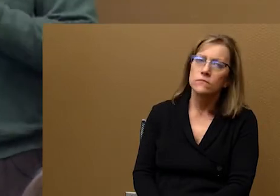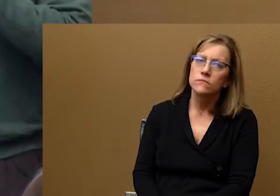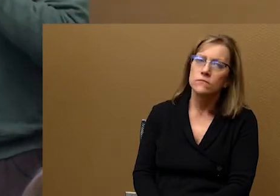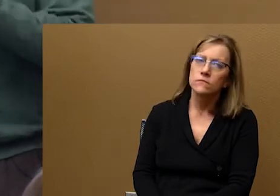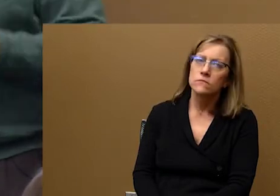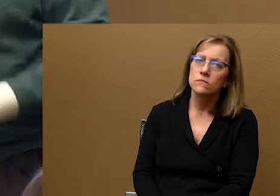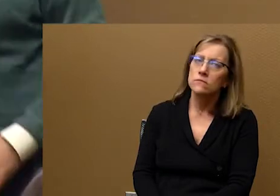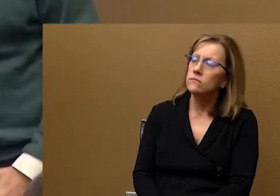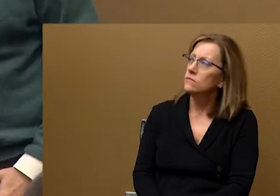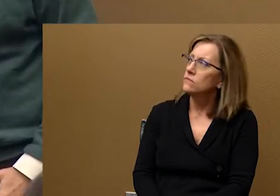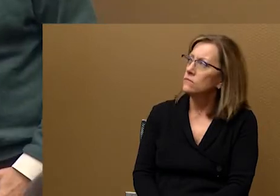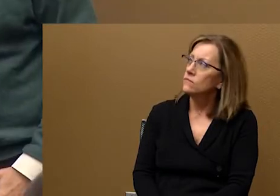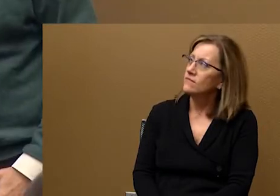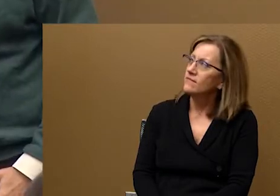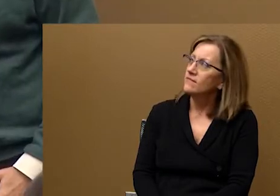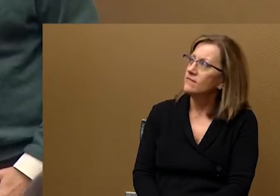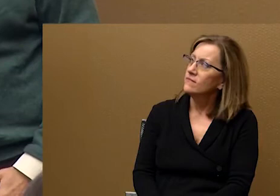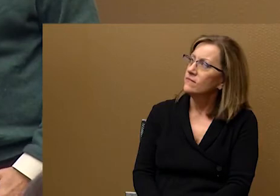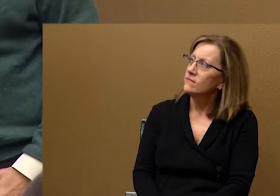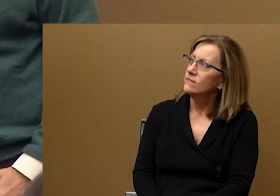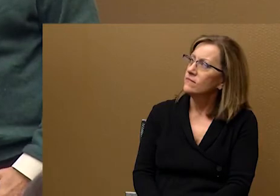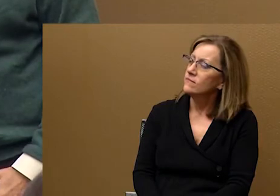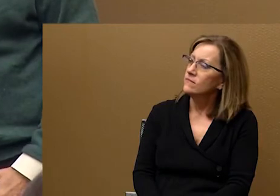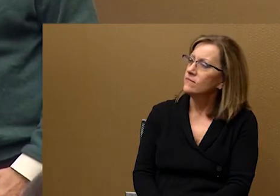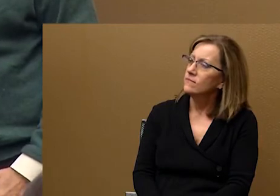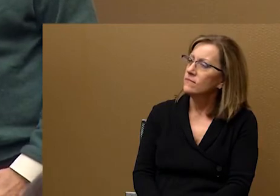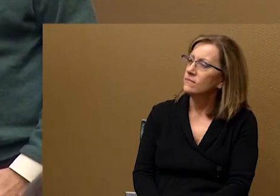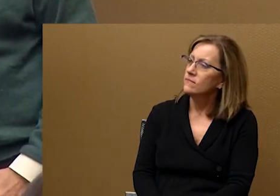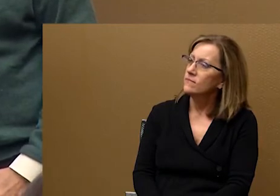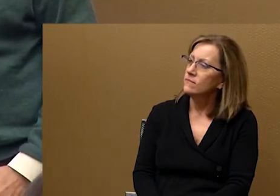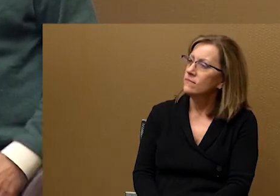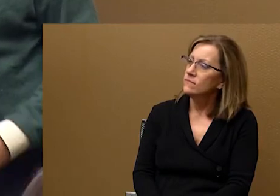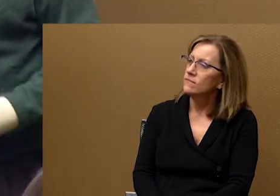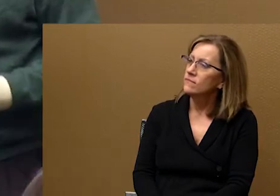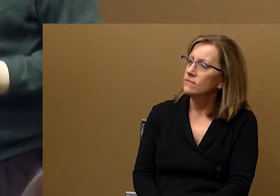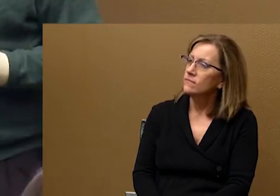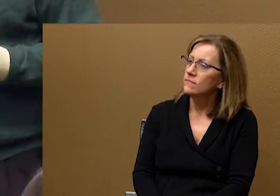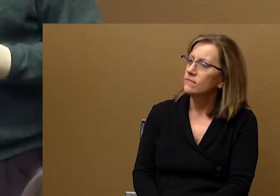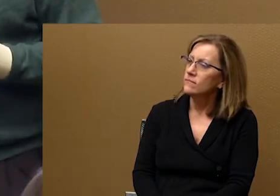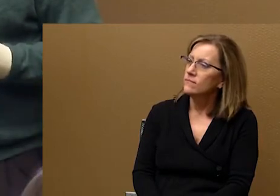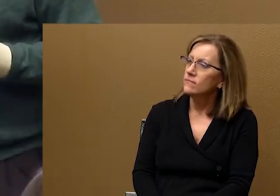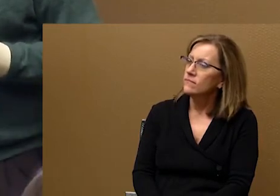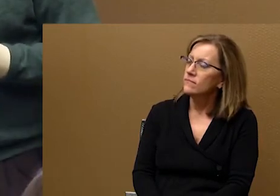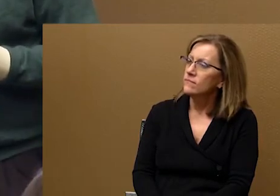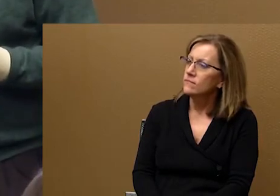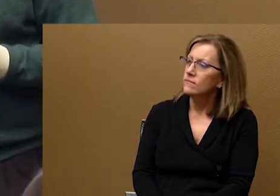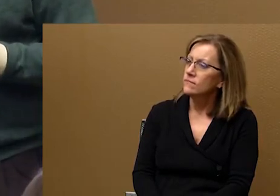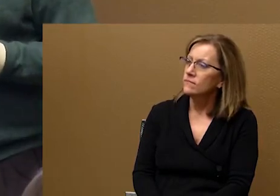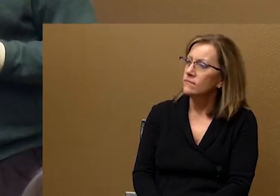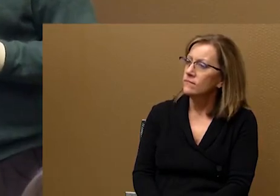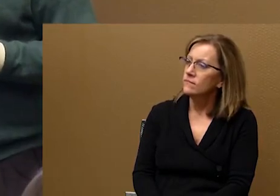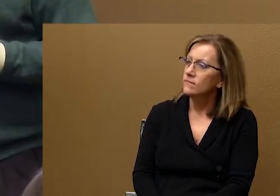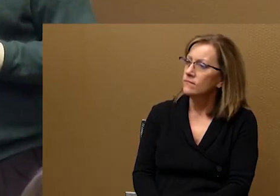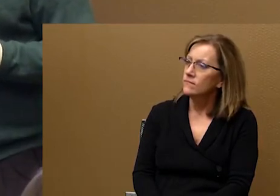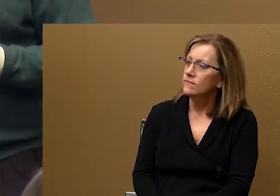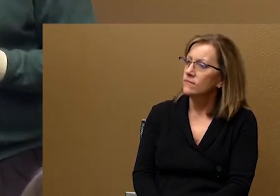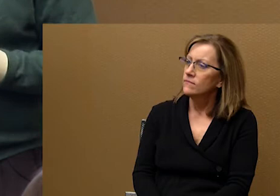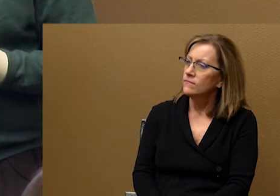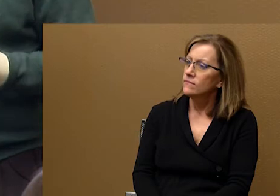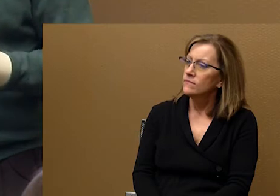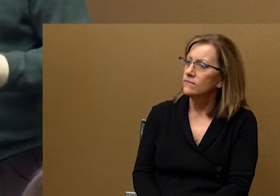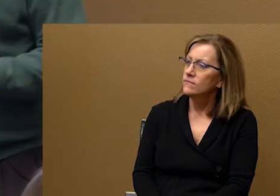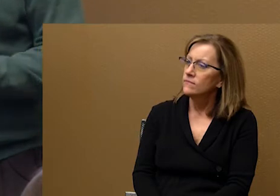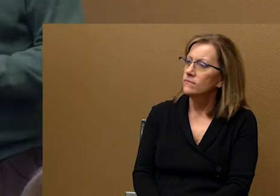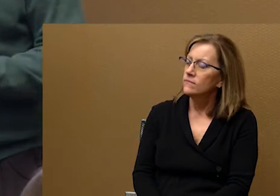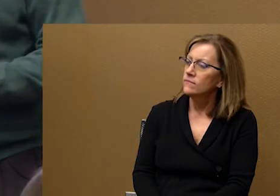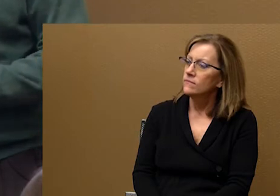things that come up, whatever comes up, my first thought is to look and think, how do you feel? You're feeling all of these